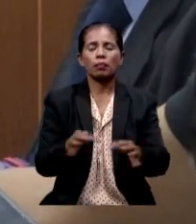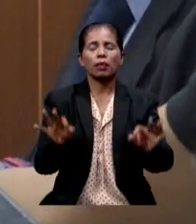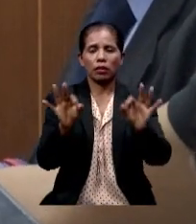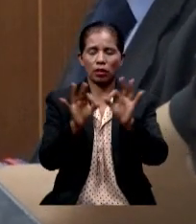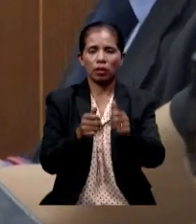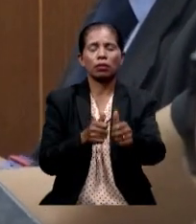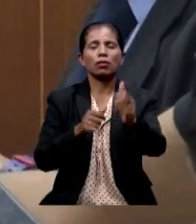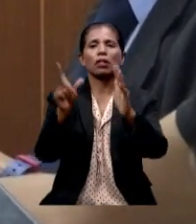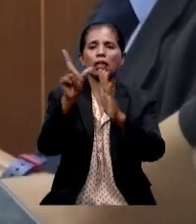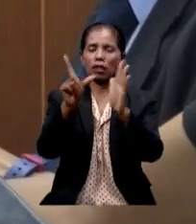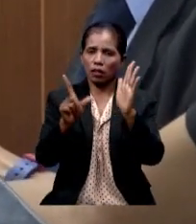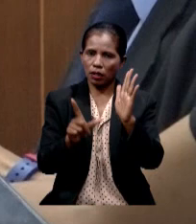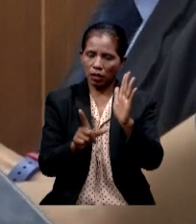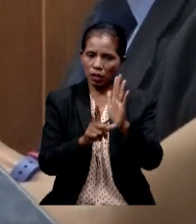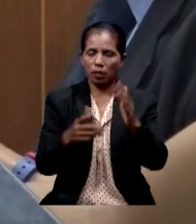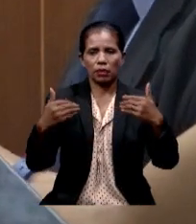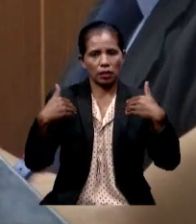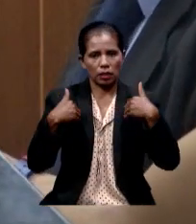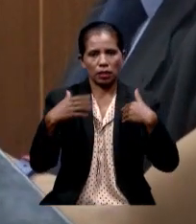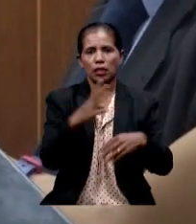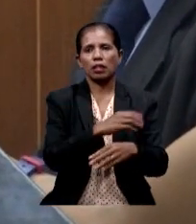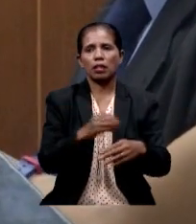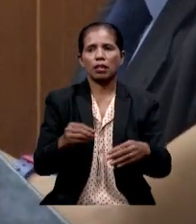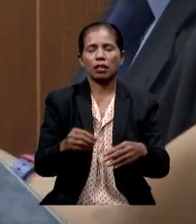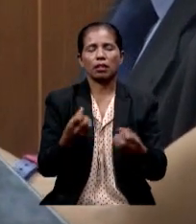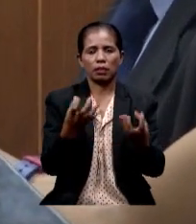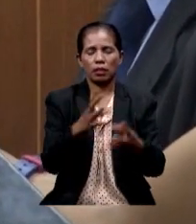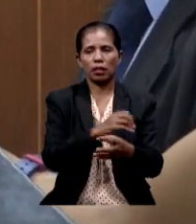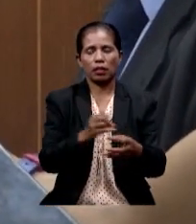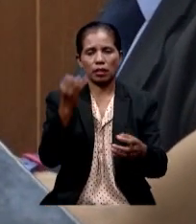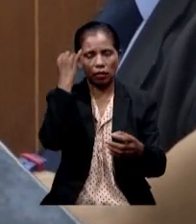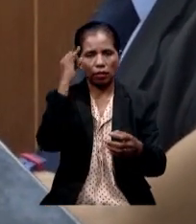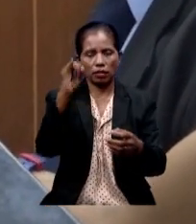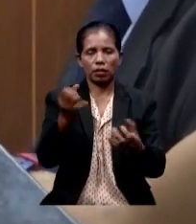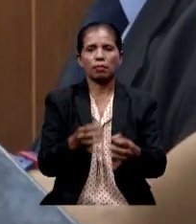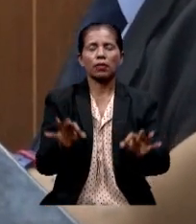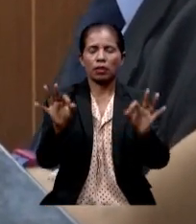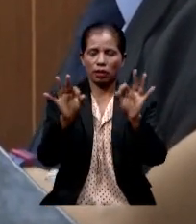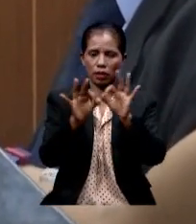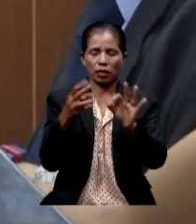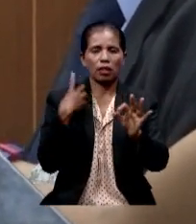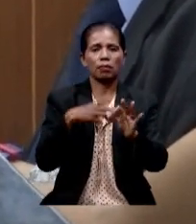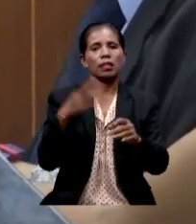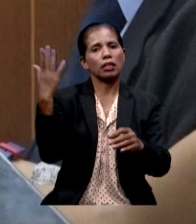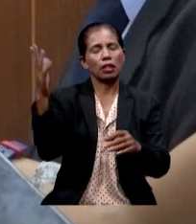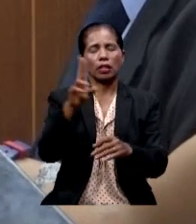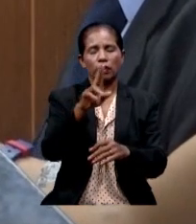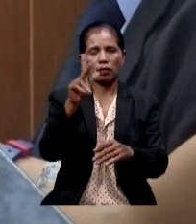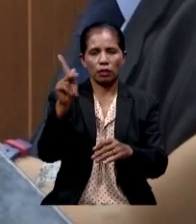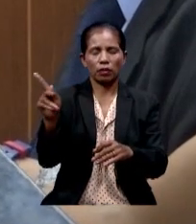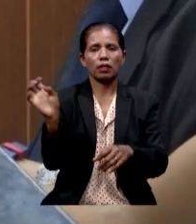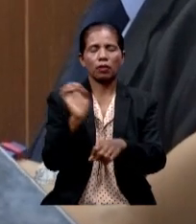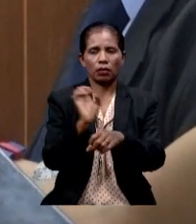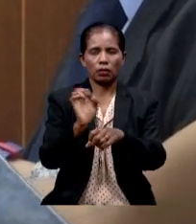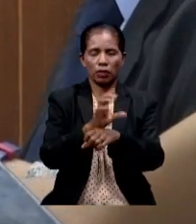them to do that, and we look forward to seeing many in the years ahead being part of the UK economy as well